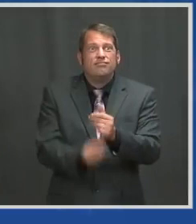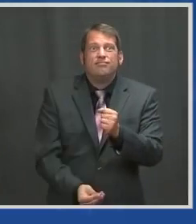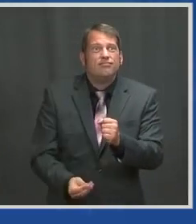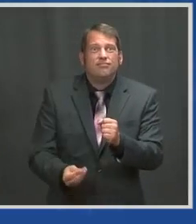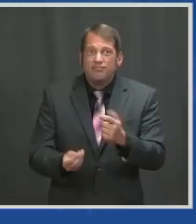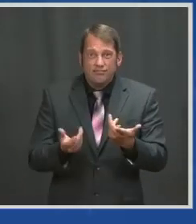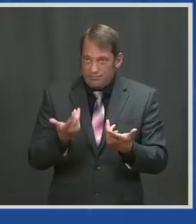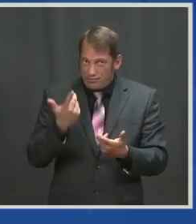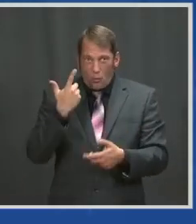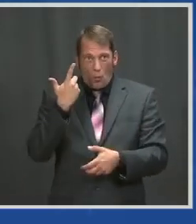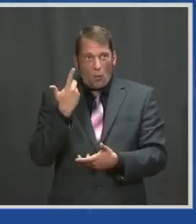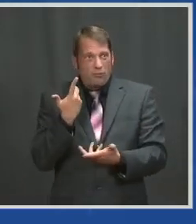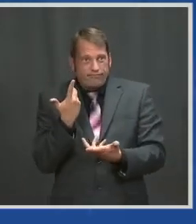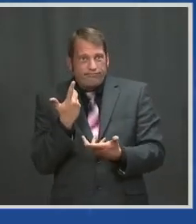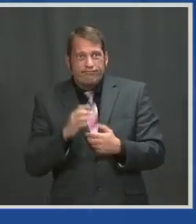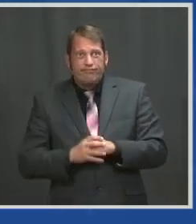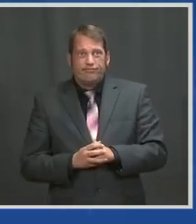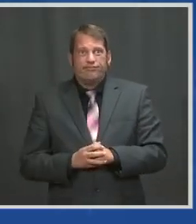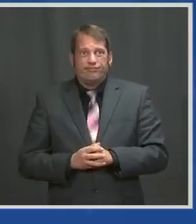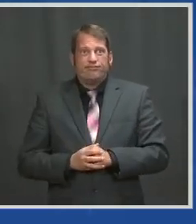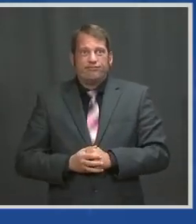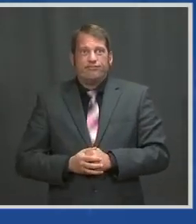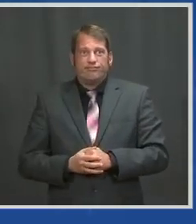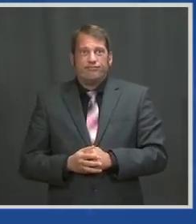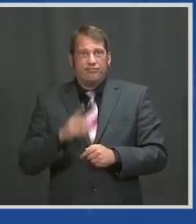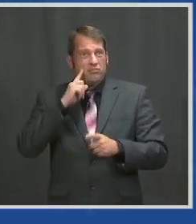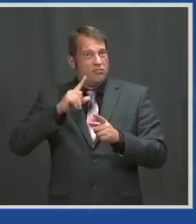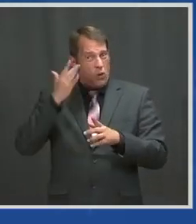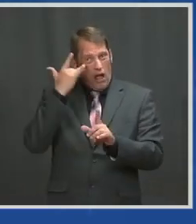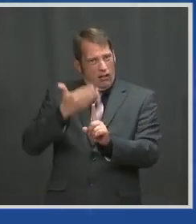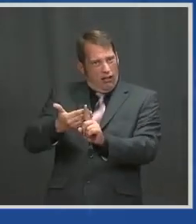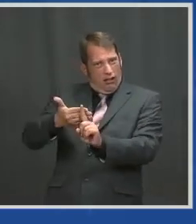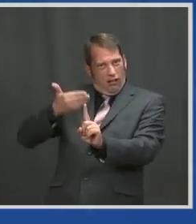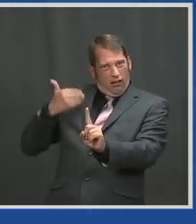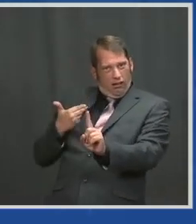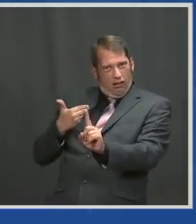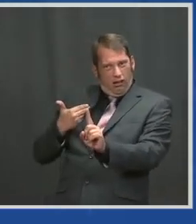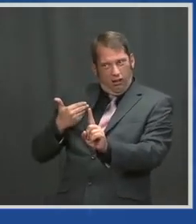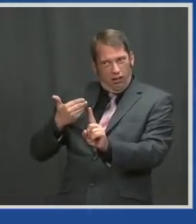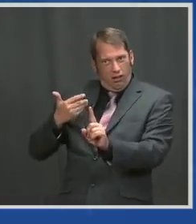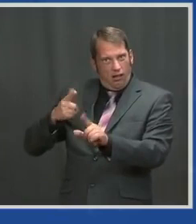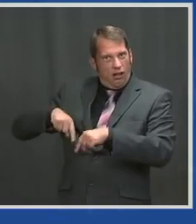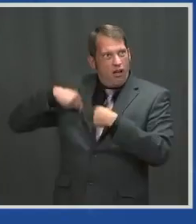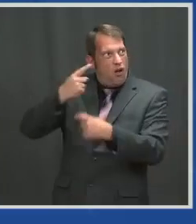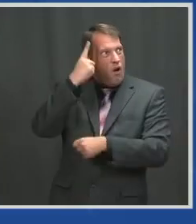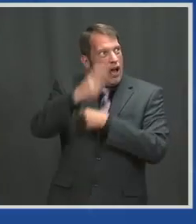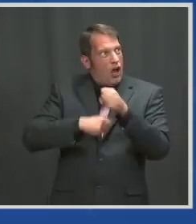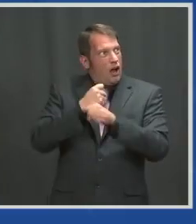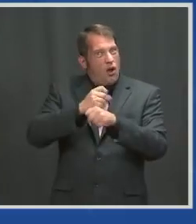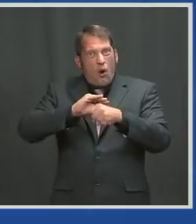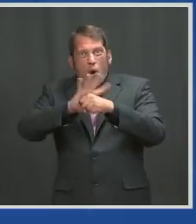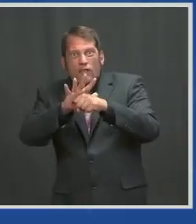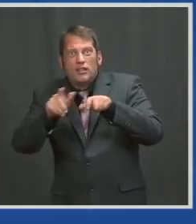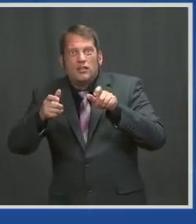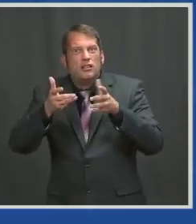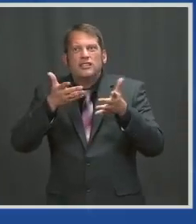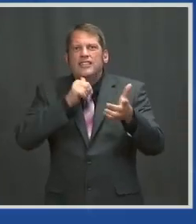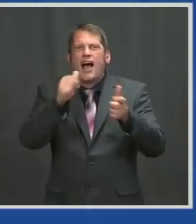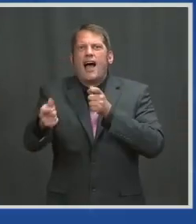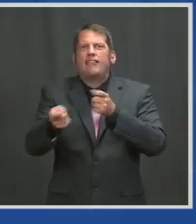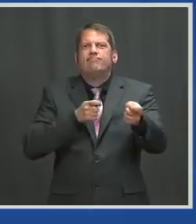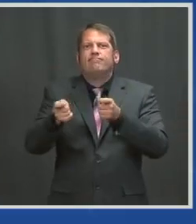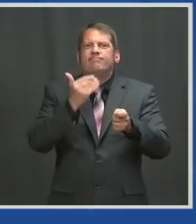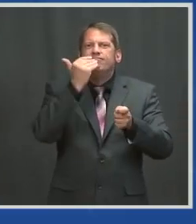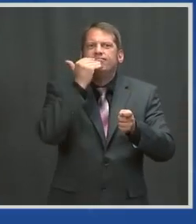and mismanagement on the virus. And we proposed, what we propose is going to